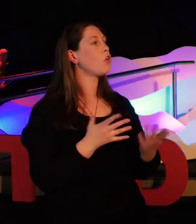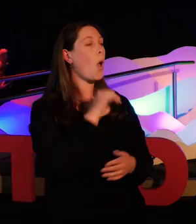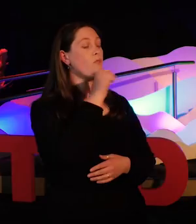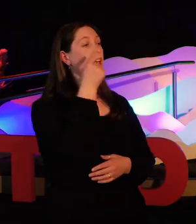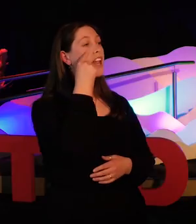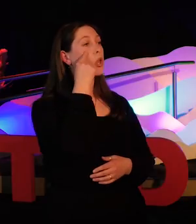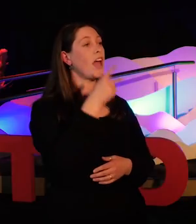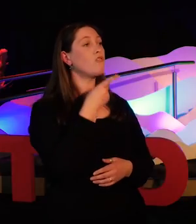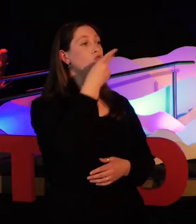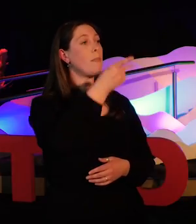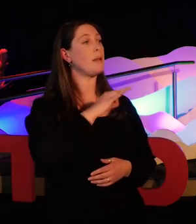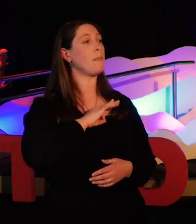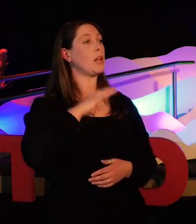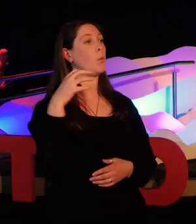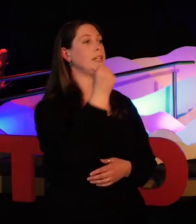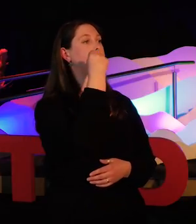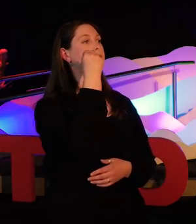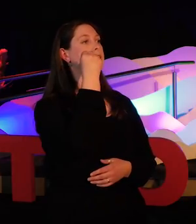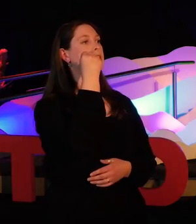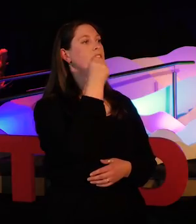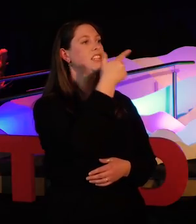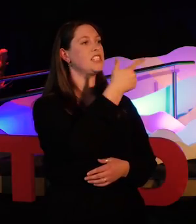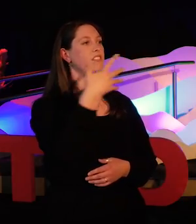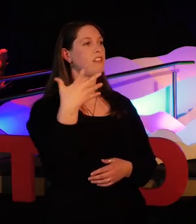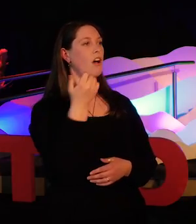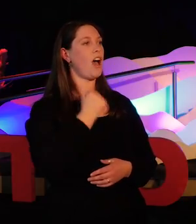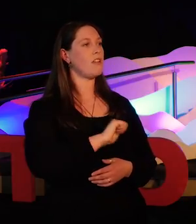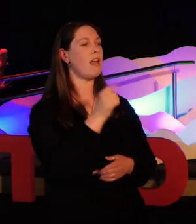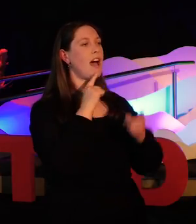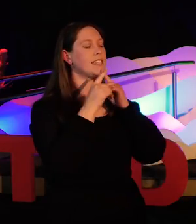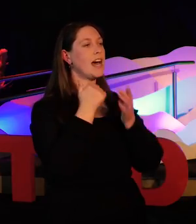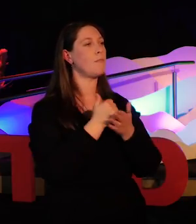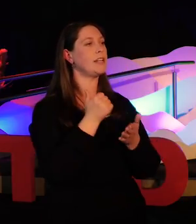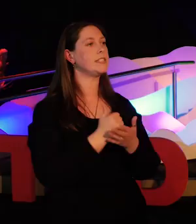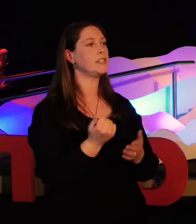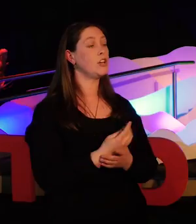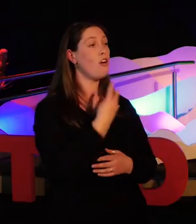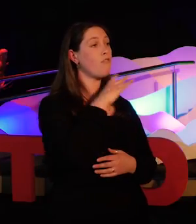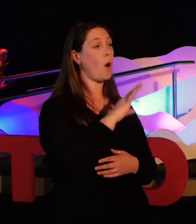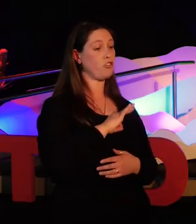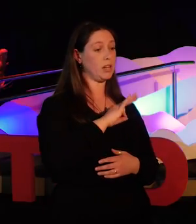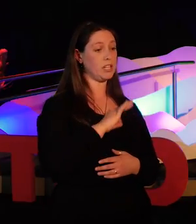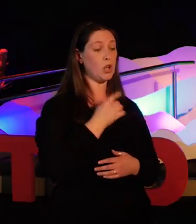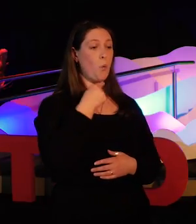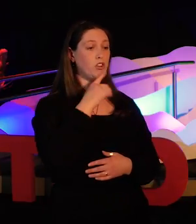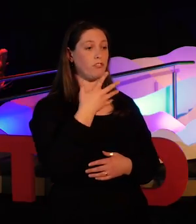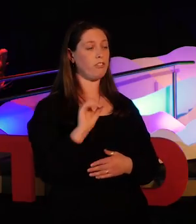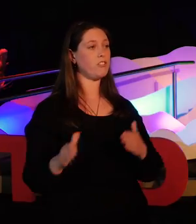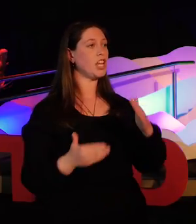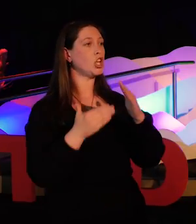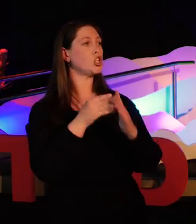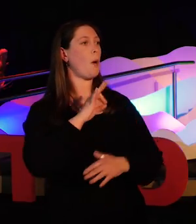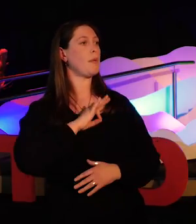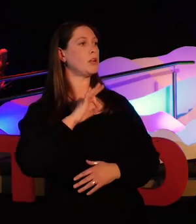So if we look, say, repeat medalists, and there's 75 of them in the database, there's 400 medalists, 150 have won